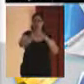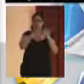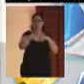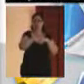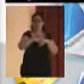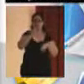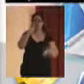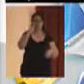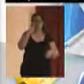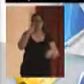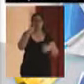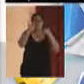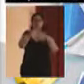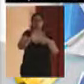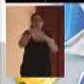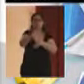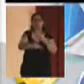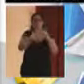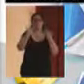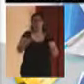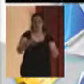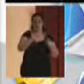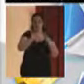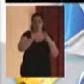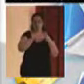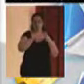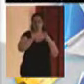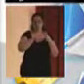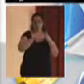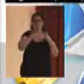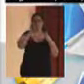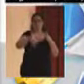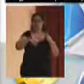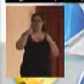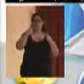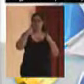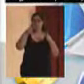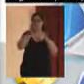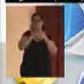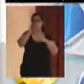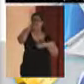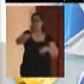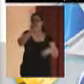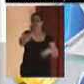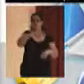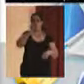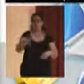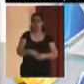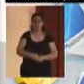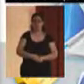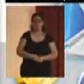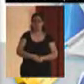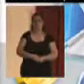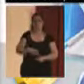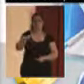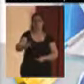a digital book or an e-book, first of all, I need to know what reader I'm going to use, and then I need to know where I'm going to buy the book, or